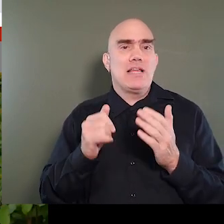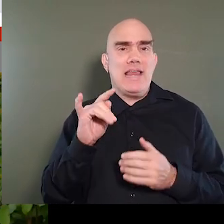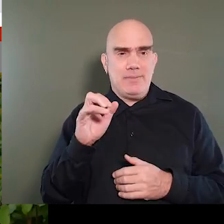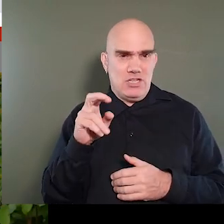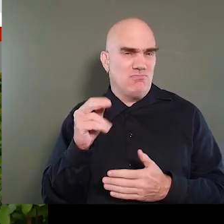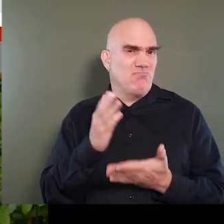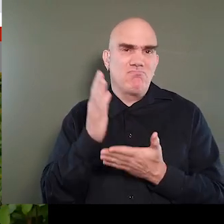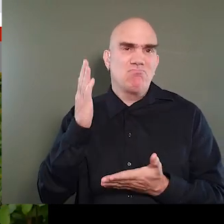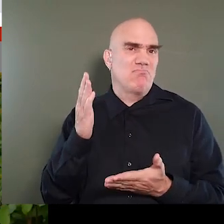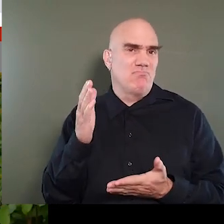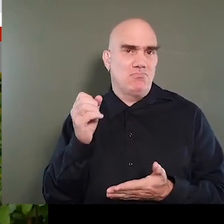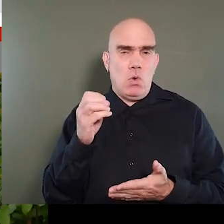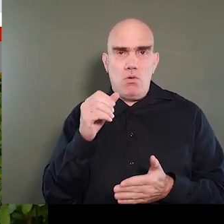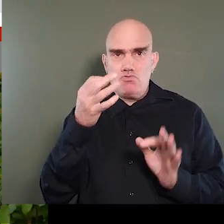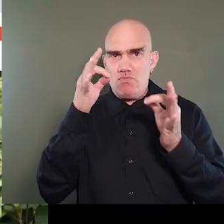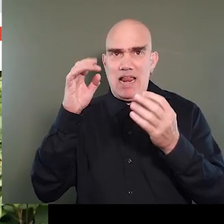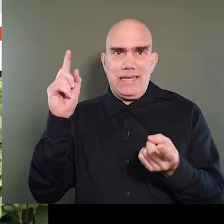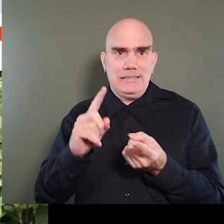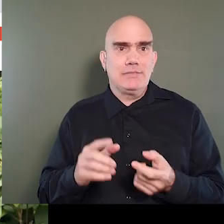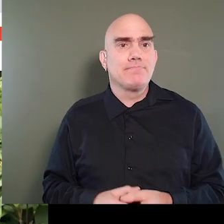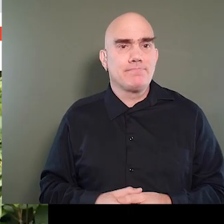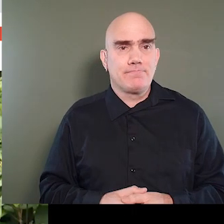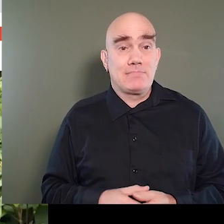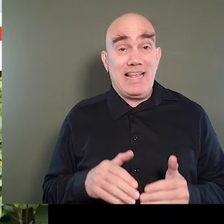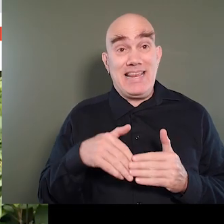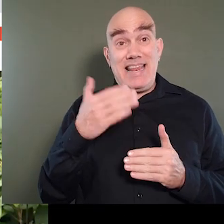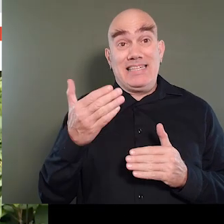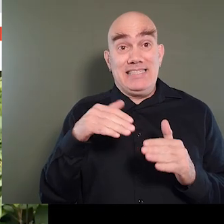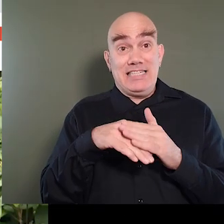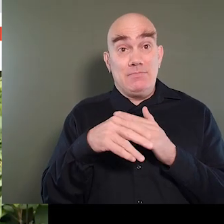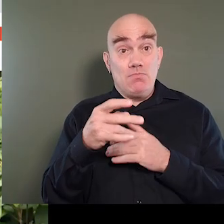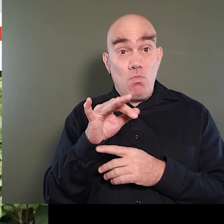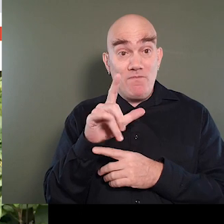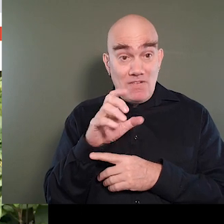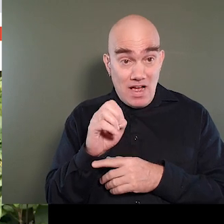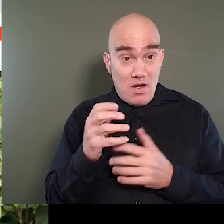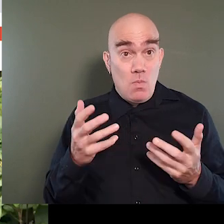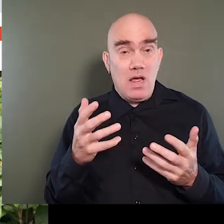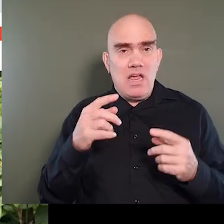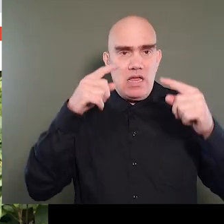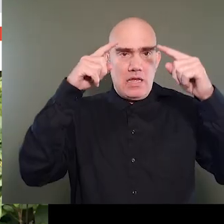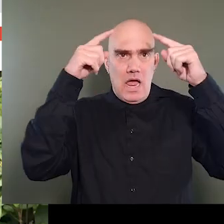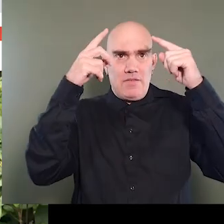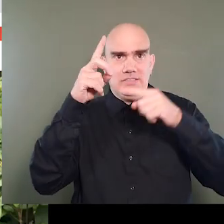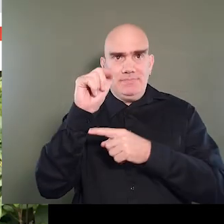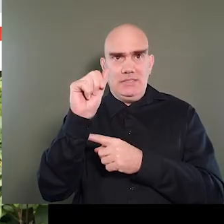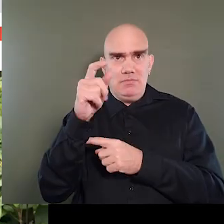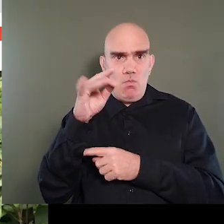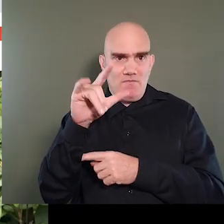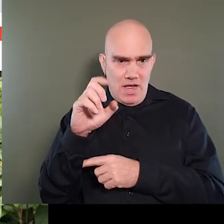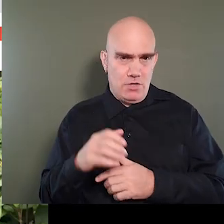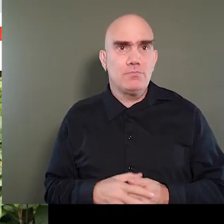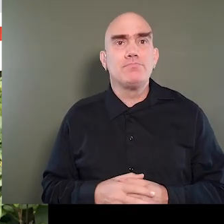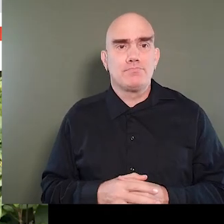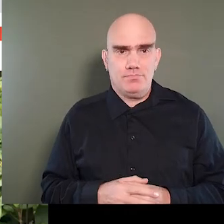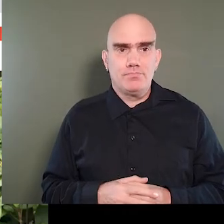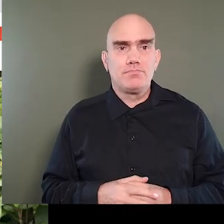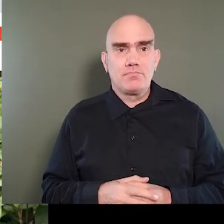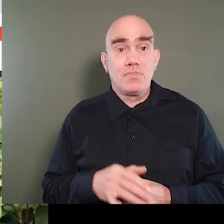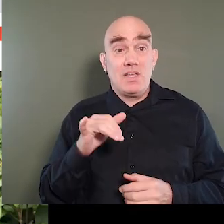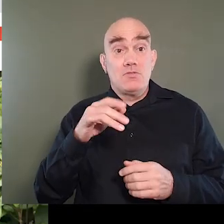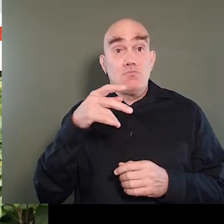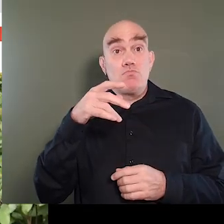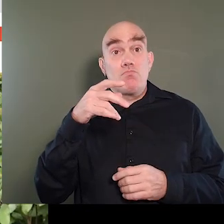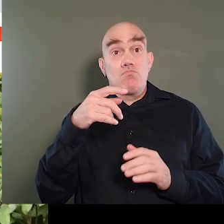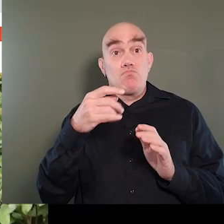avoid further distraction. The next accessibility profile is the cognitive disability profile.